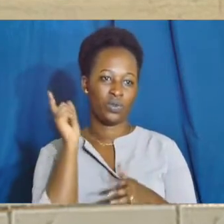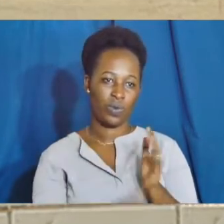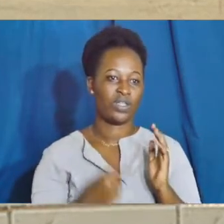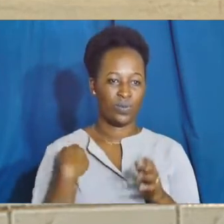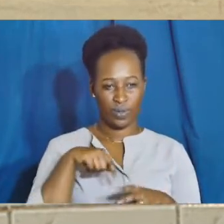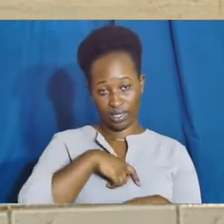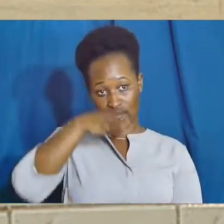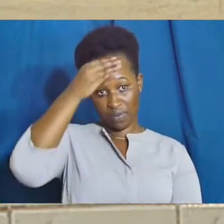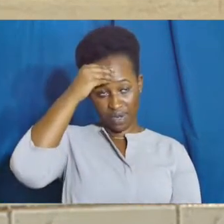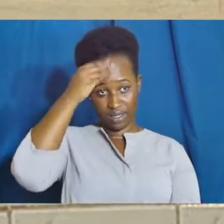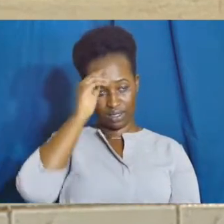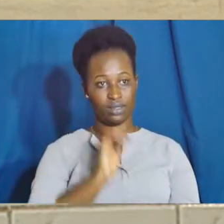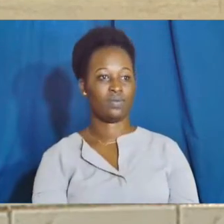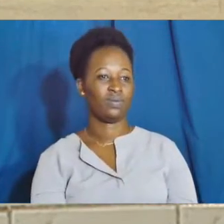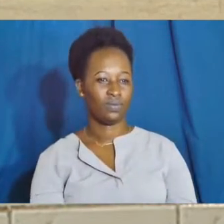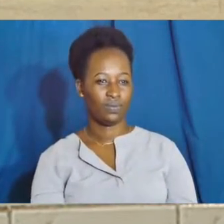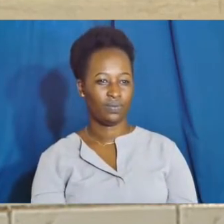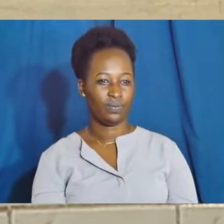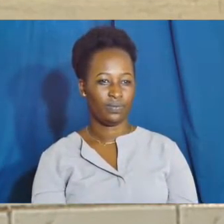learned.